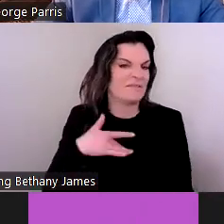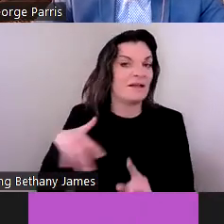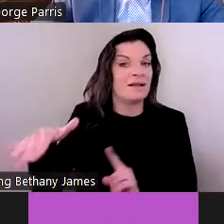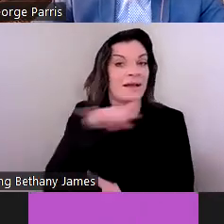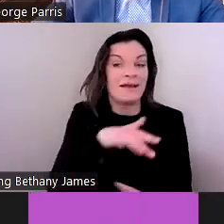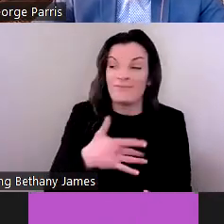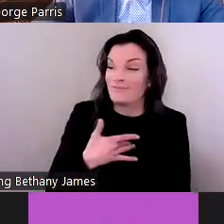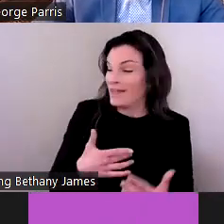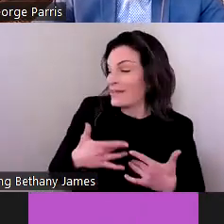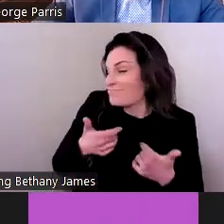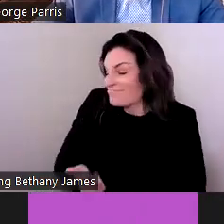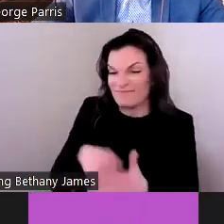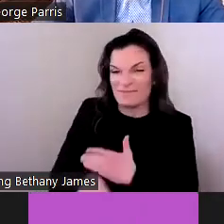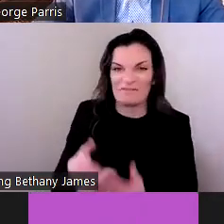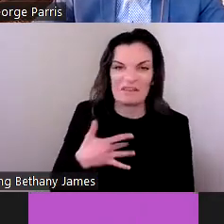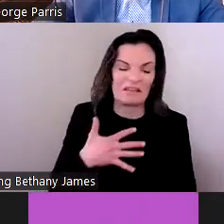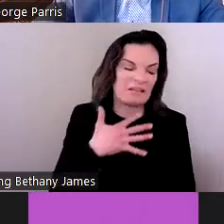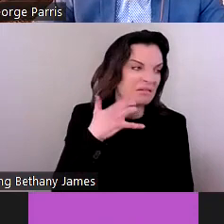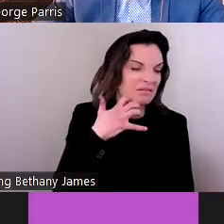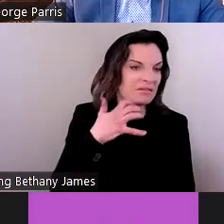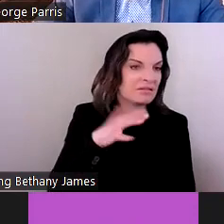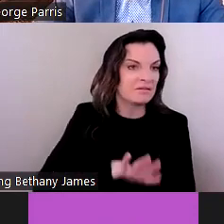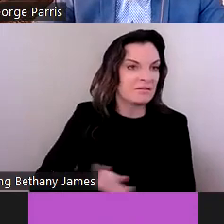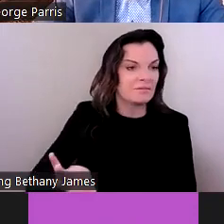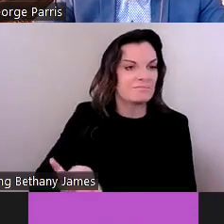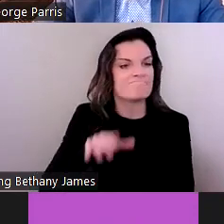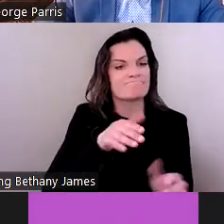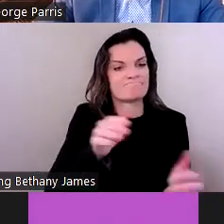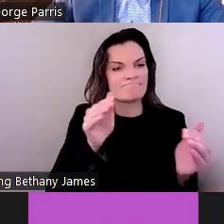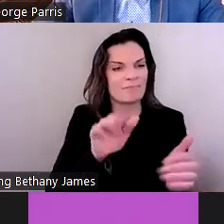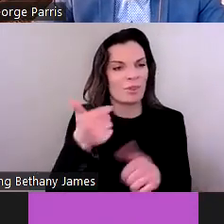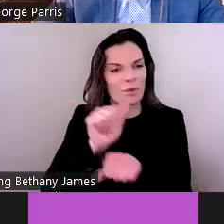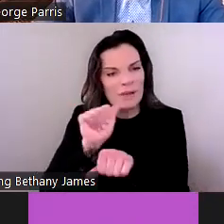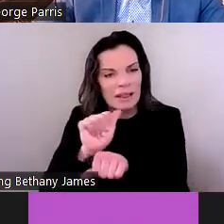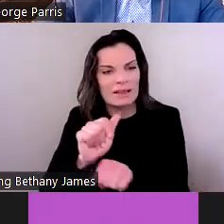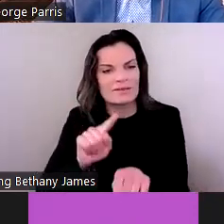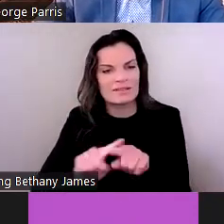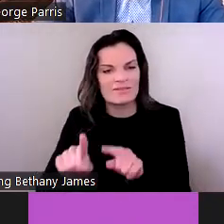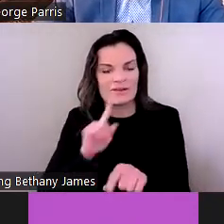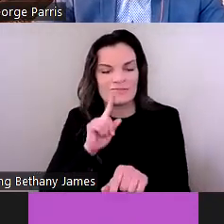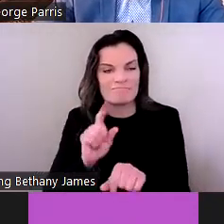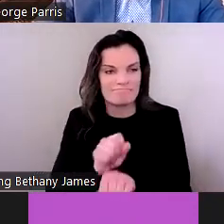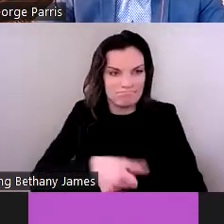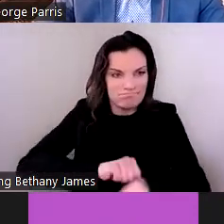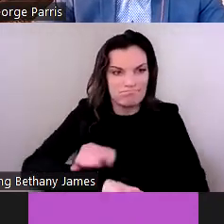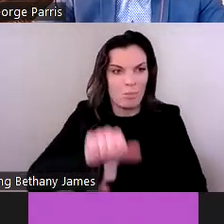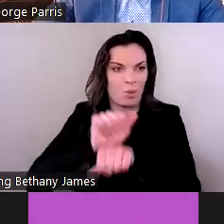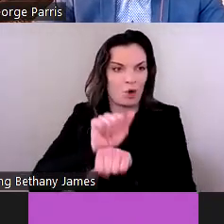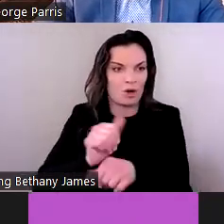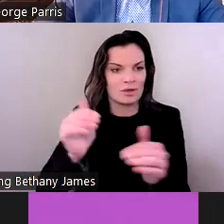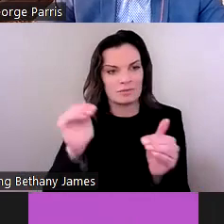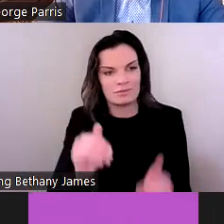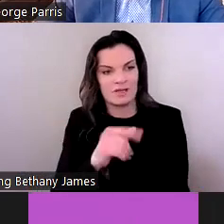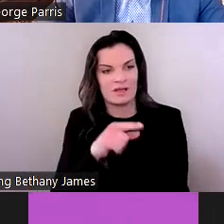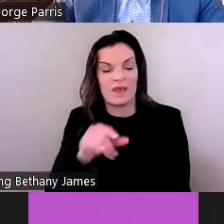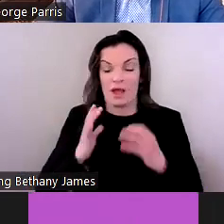work, 14%, manual labor, 21%. But what's very surprising to me is when you look at customer, client, patient